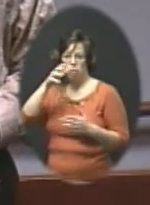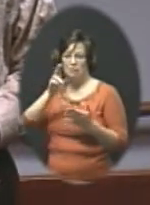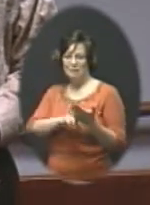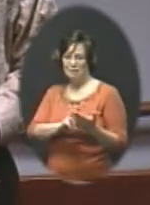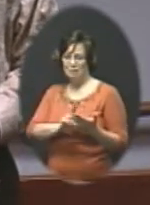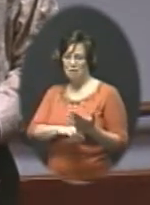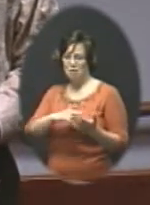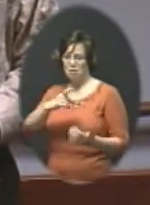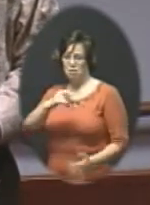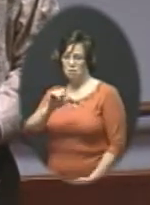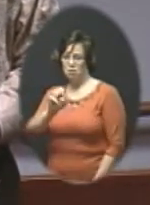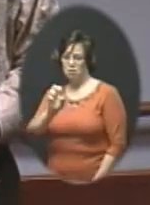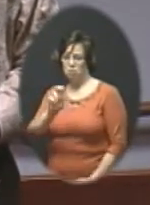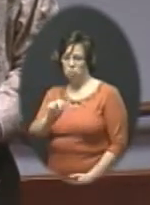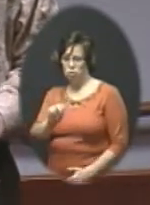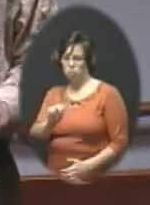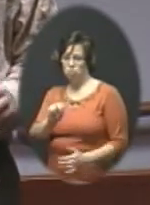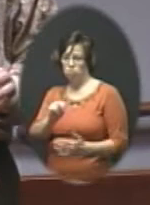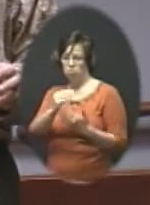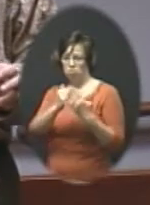petition.